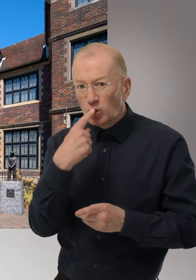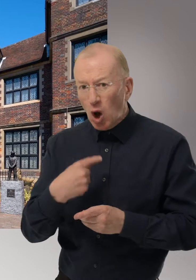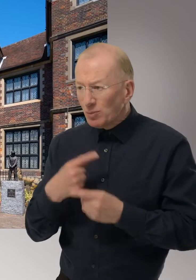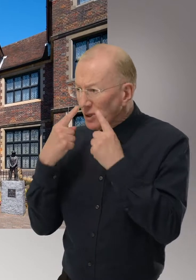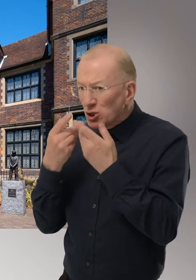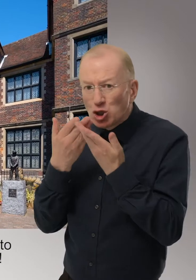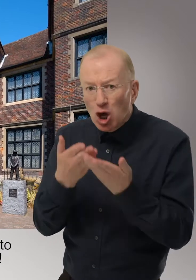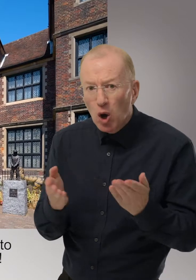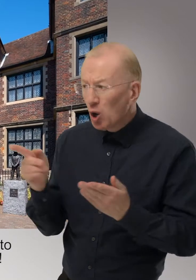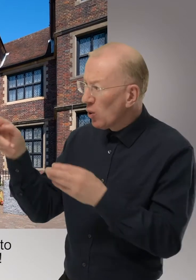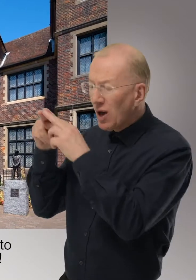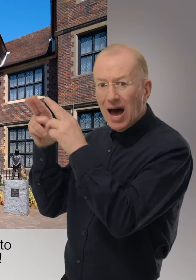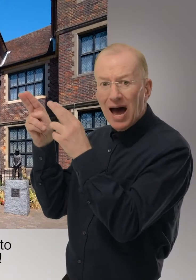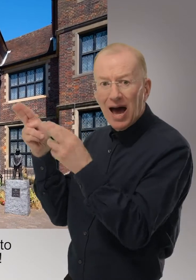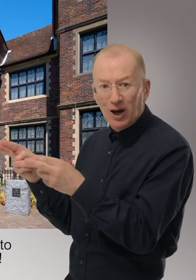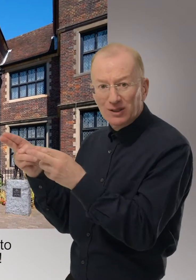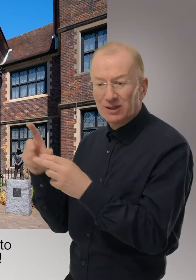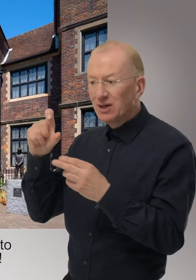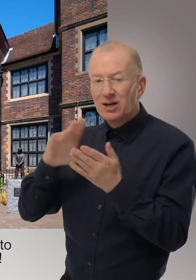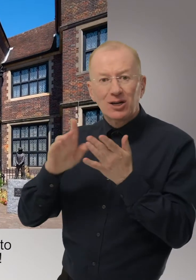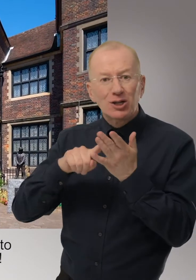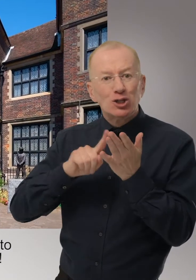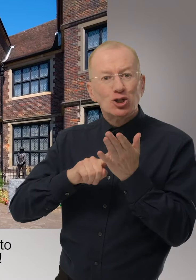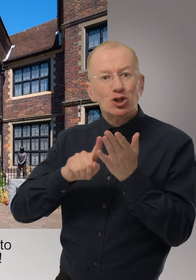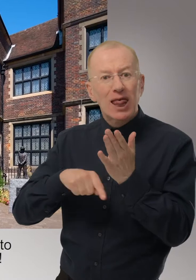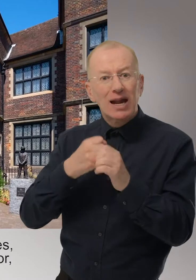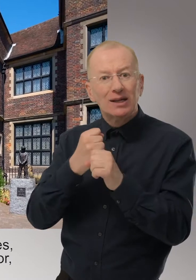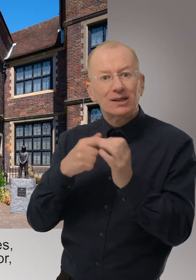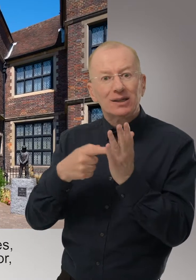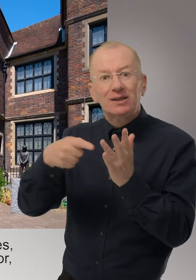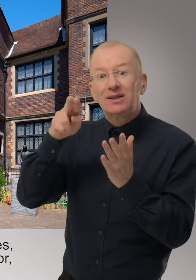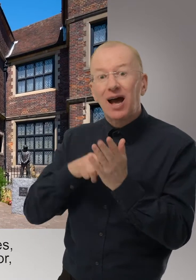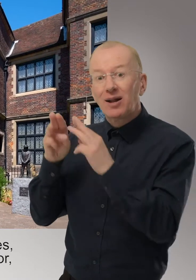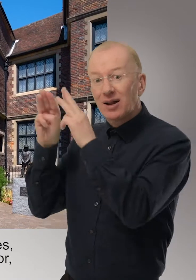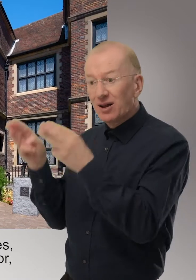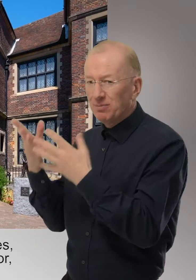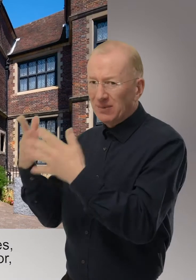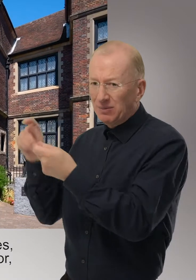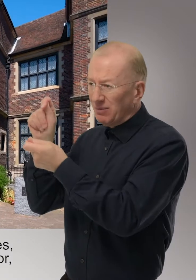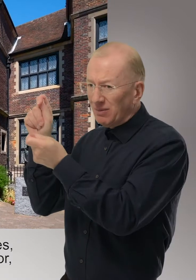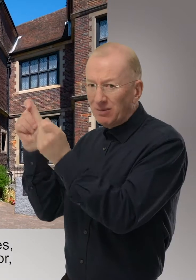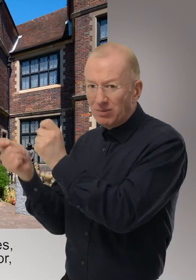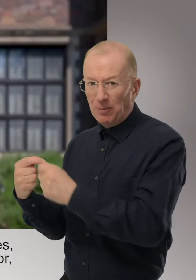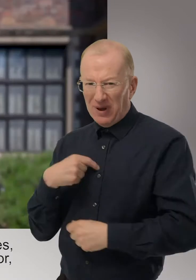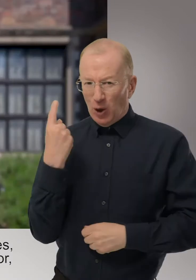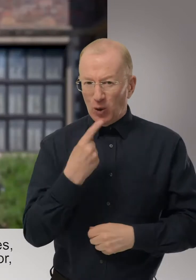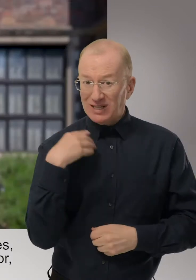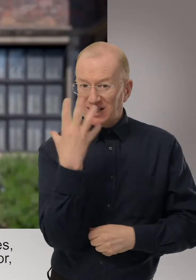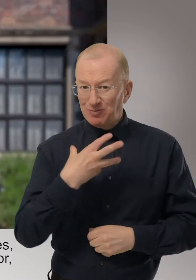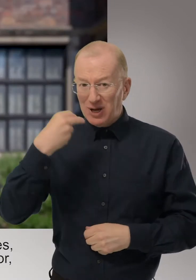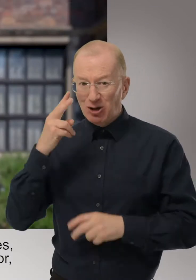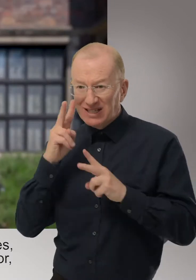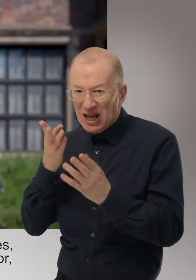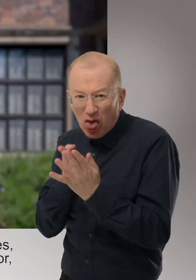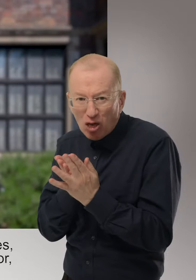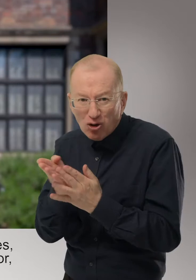Welcome, friends. You have summoned me to show you around these walls which have seen many changes, which